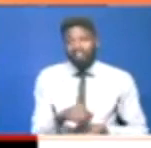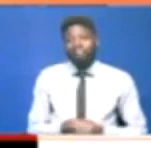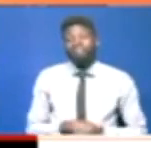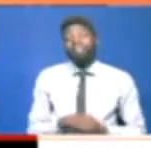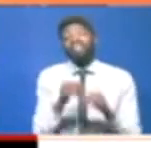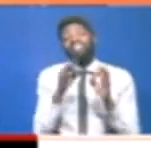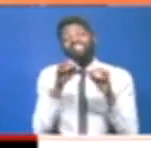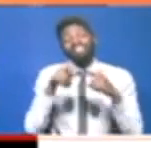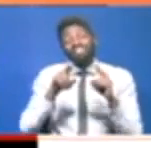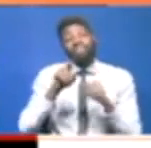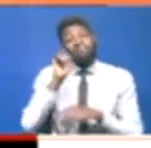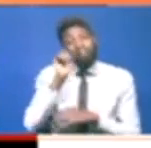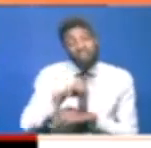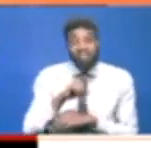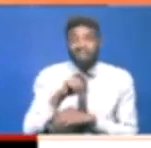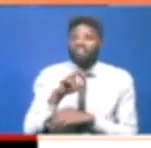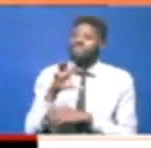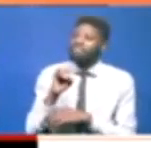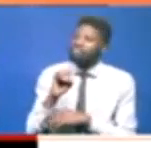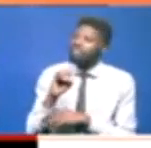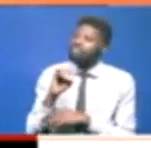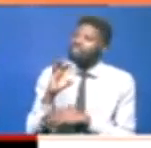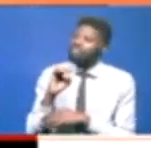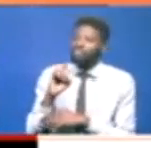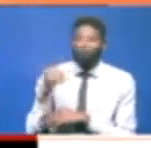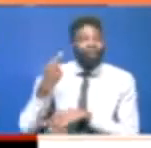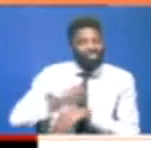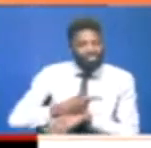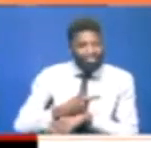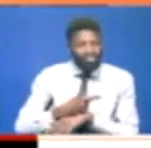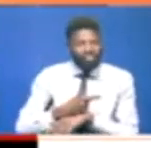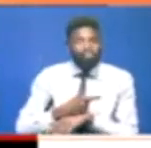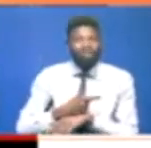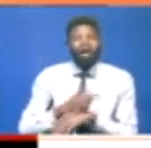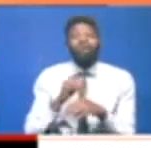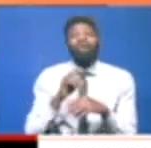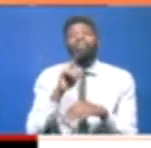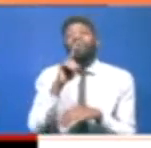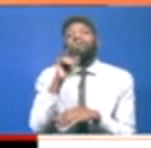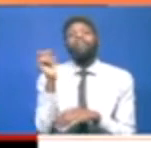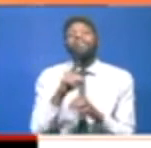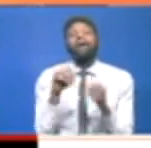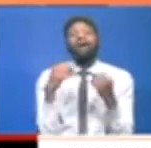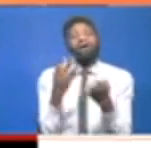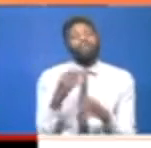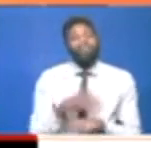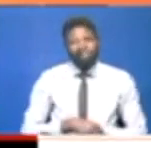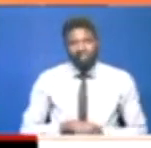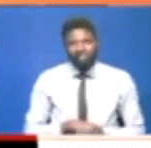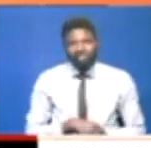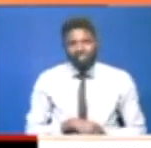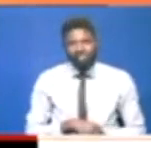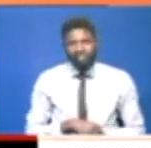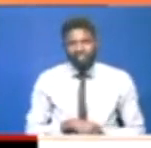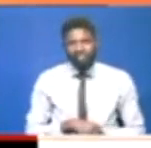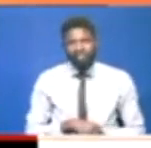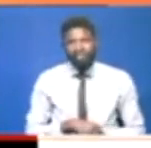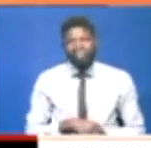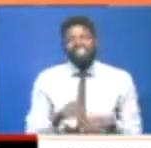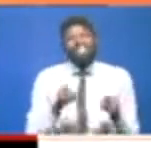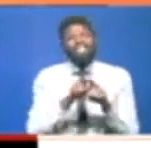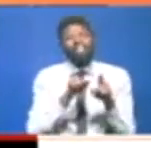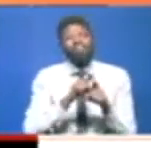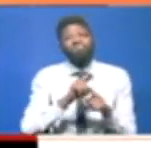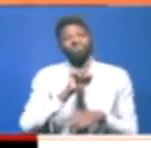if you have to save 50 bob, mm. you know, per day, mm. then that's how much per month? Yeah, around 50 by 30, it comes to 1,500.